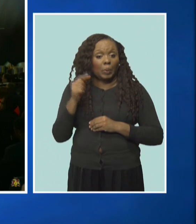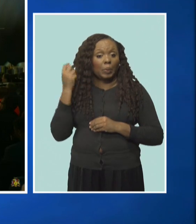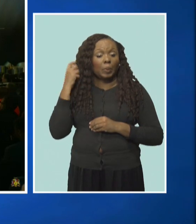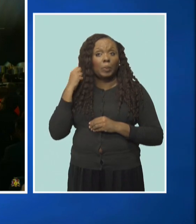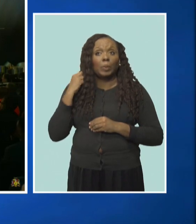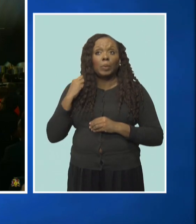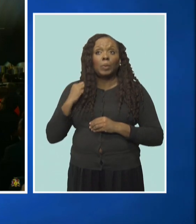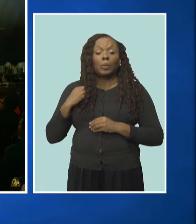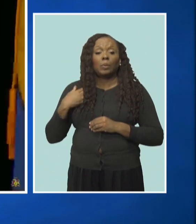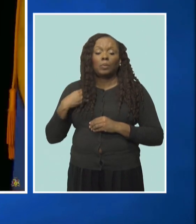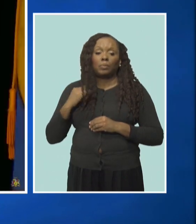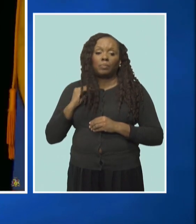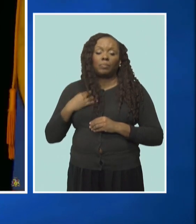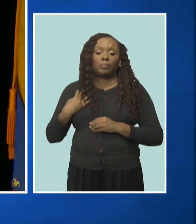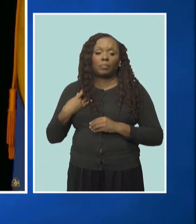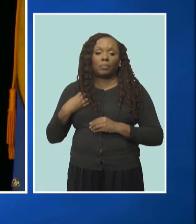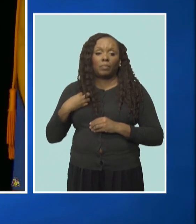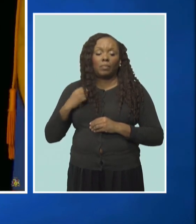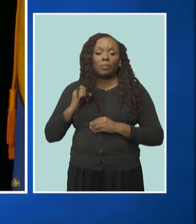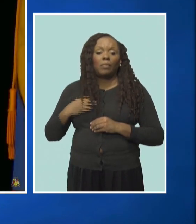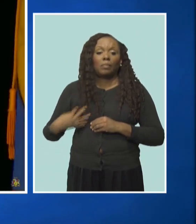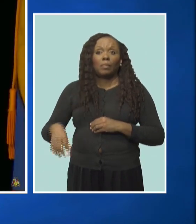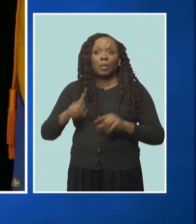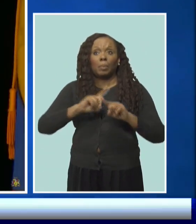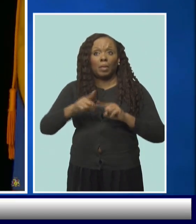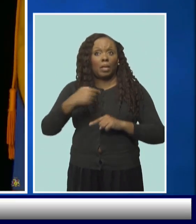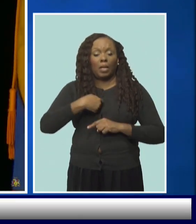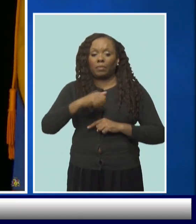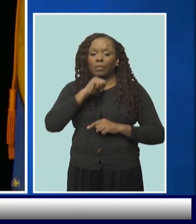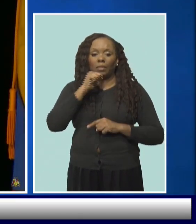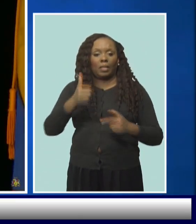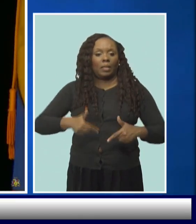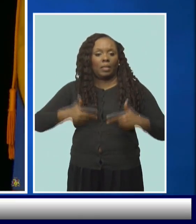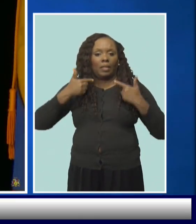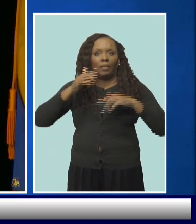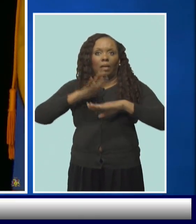I'm not going to live on Mars.